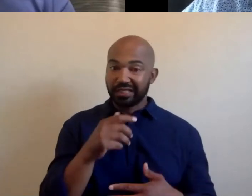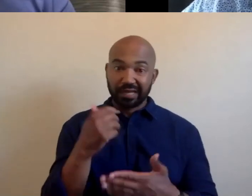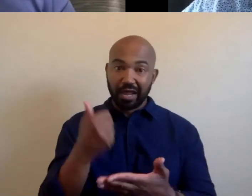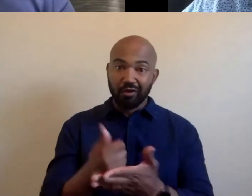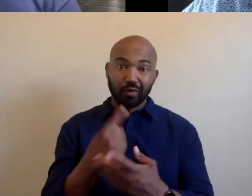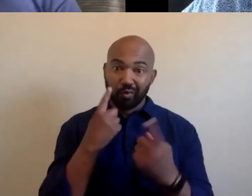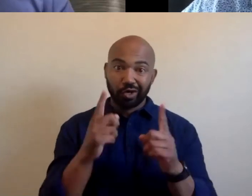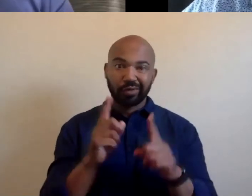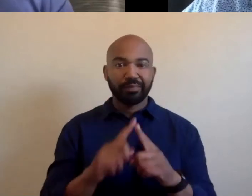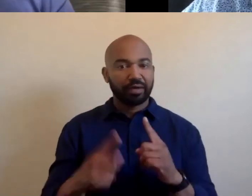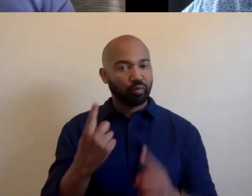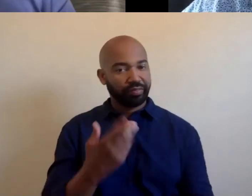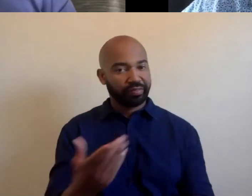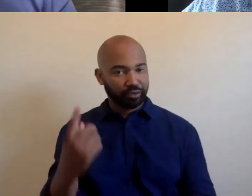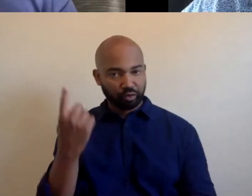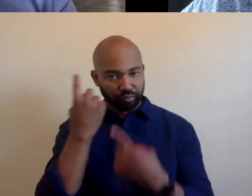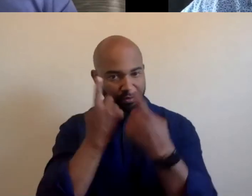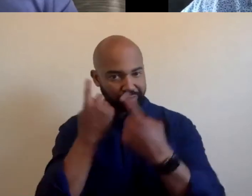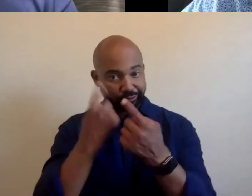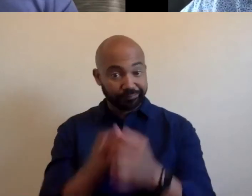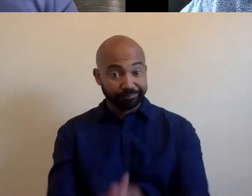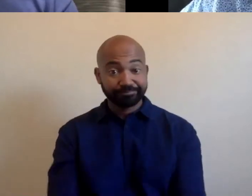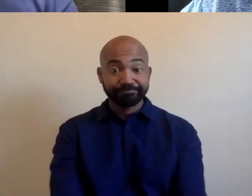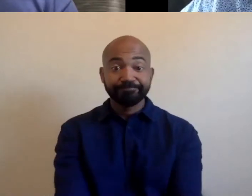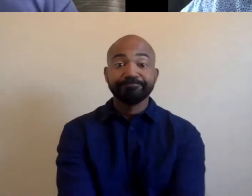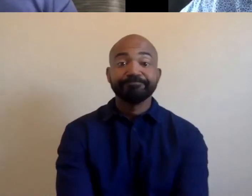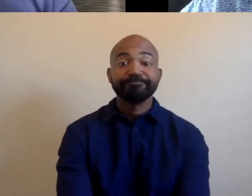to consider. So, yeah. Cool.